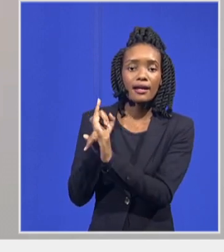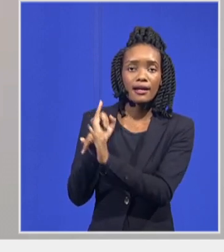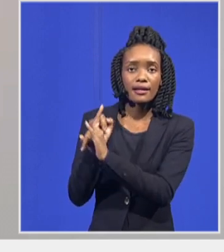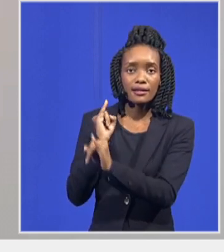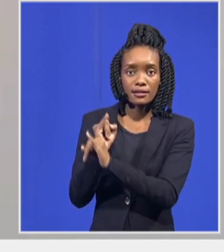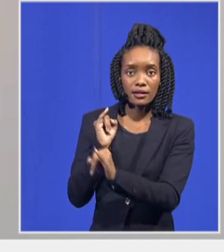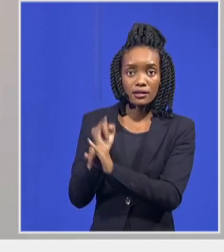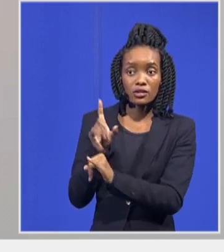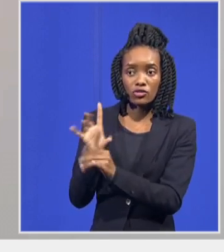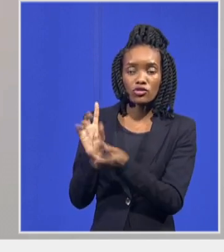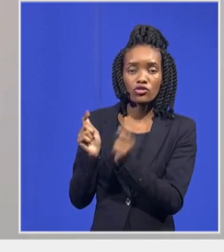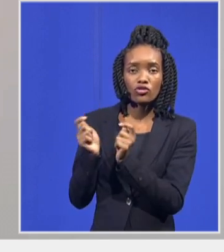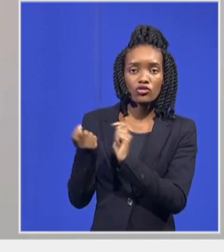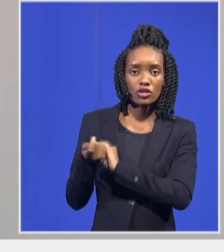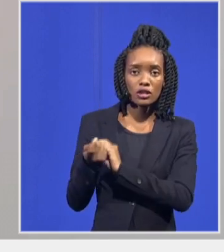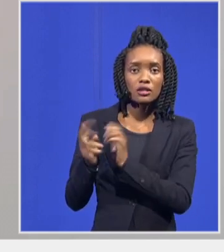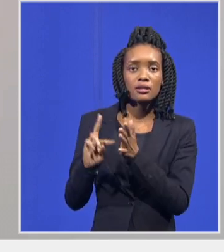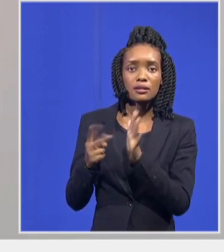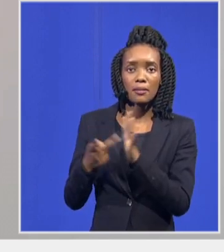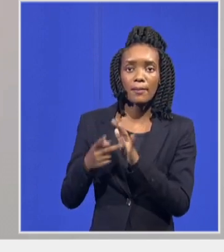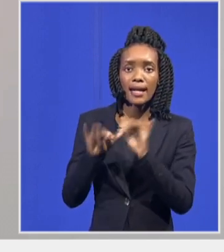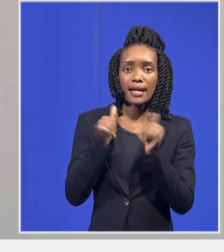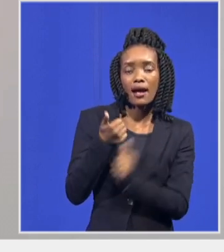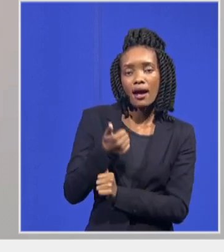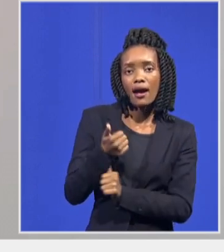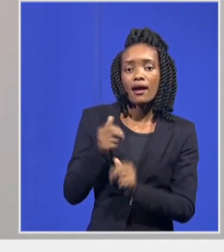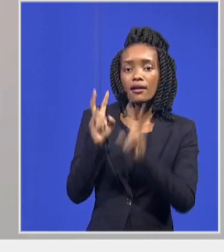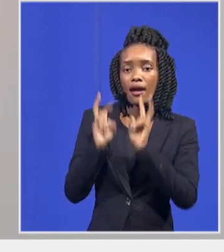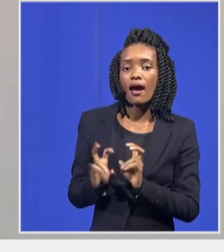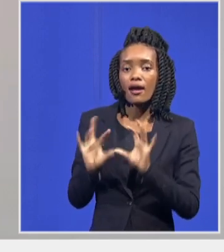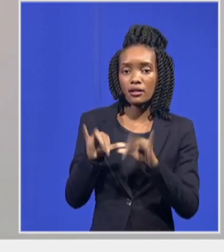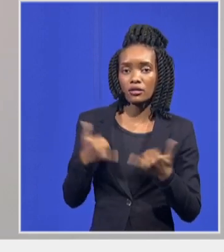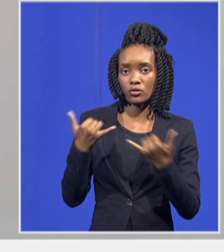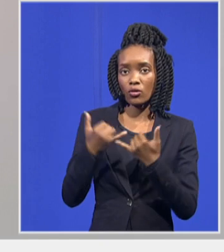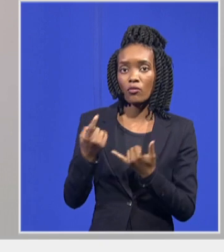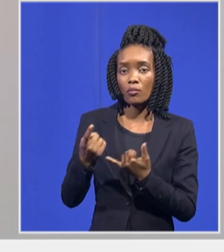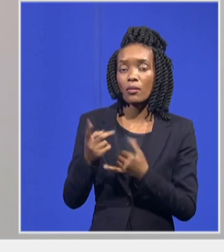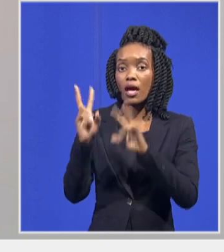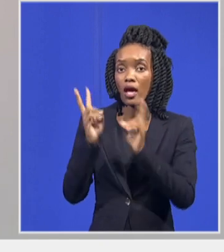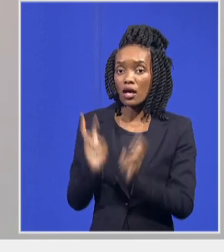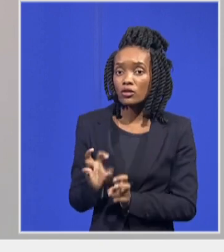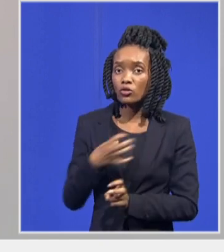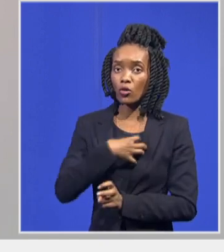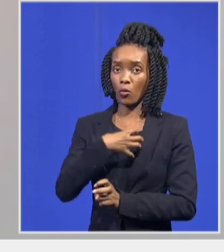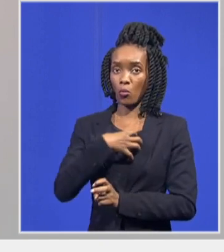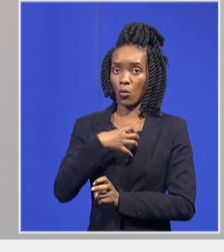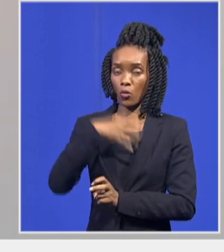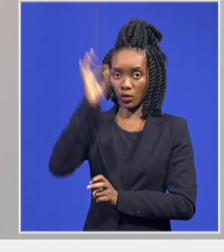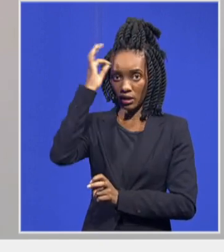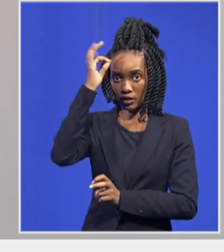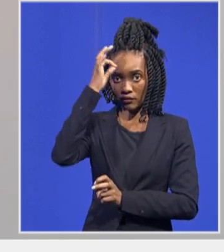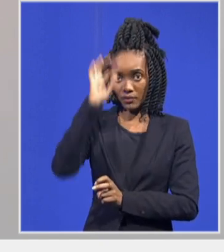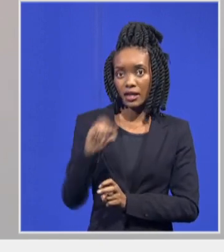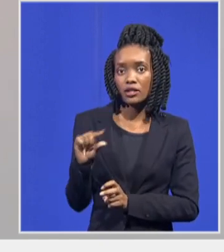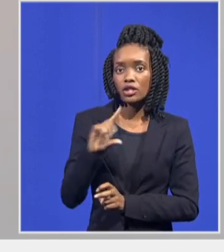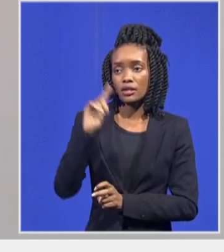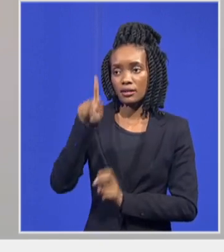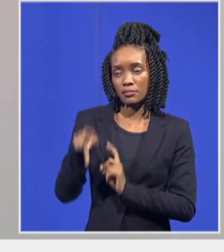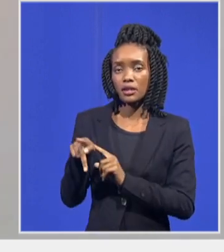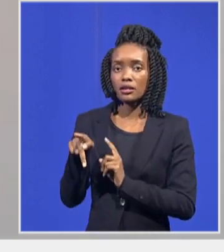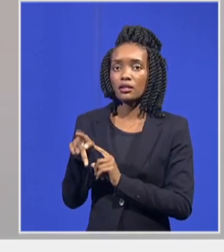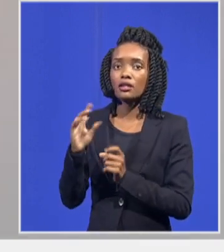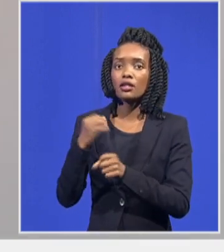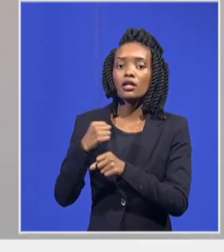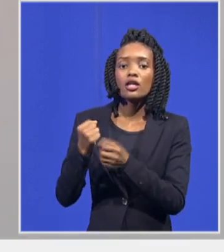a subsidiary of Eskom. Eskom is wholly owned by the state. DPE is its shareholder. That will continue to be like